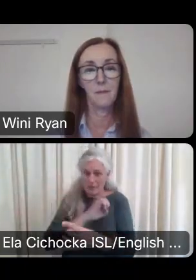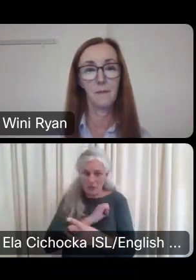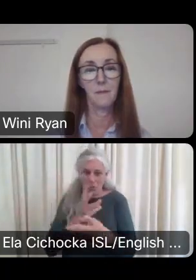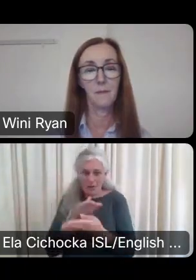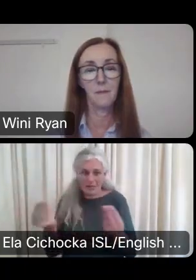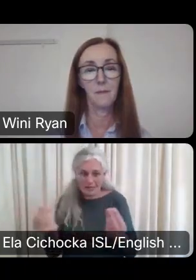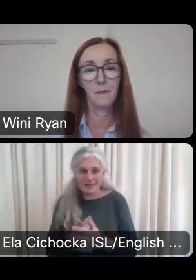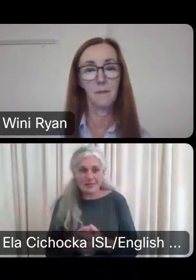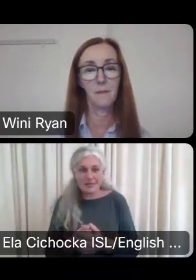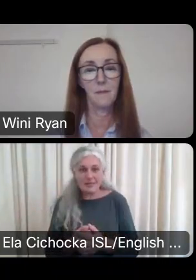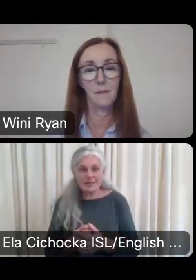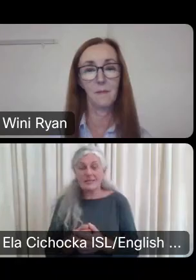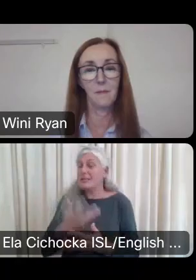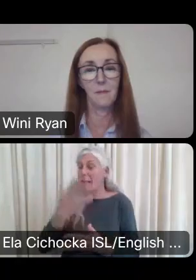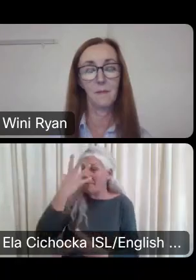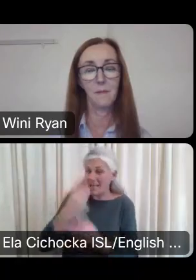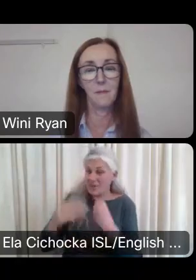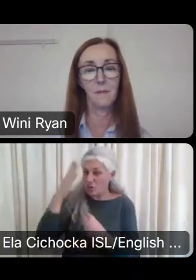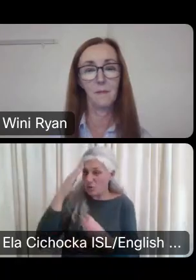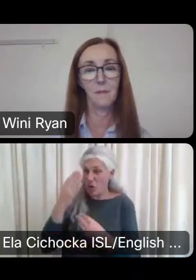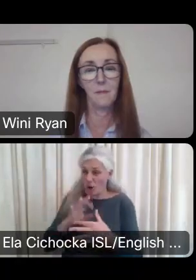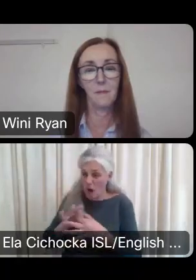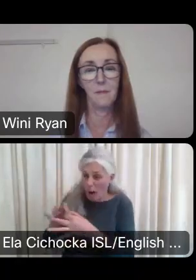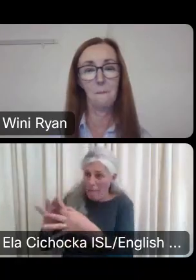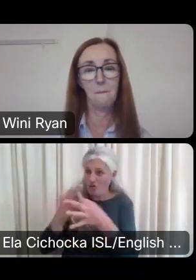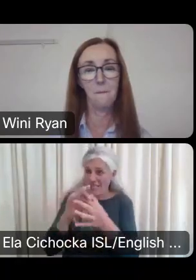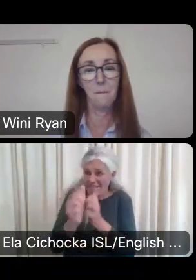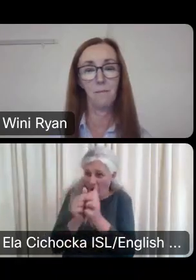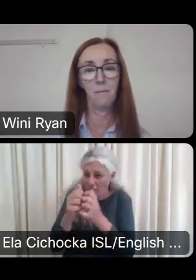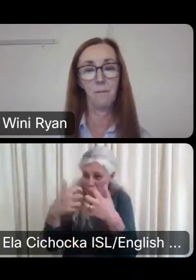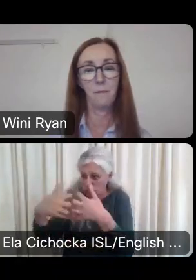Bob. You know what I mean by cooperative cogs? Bob?